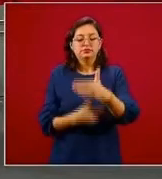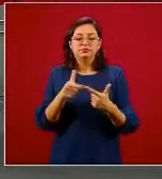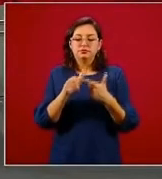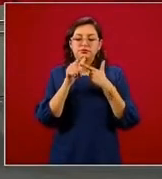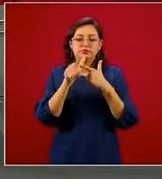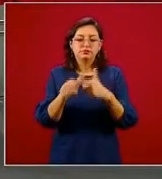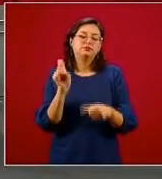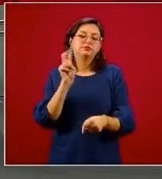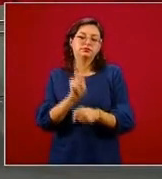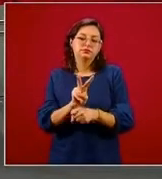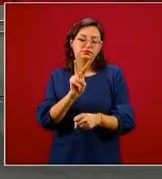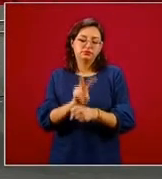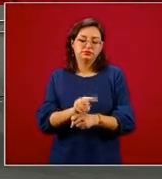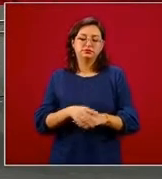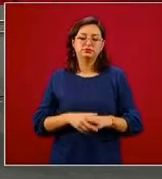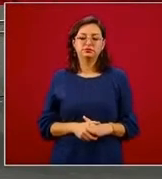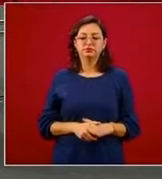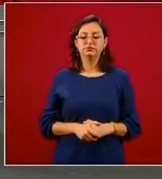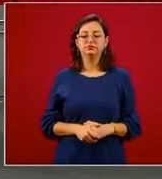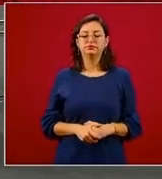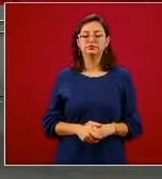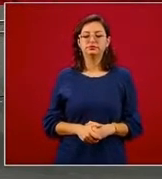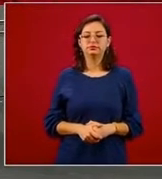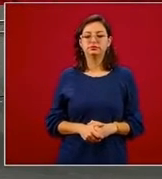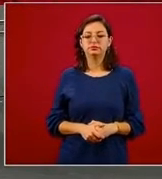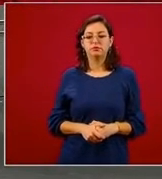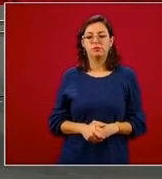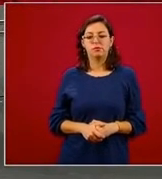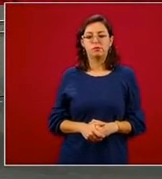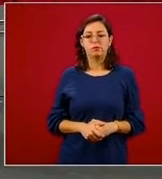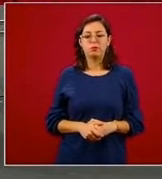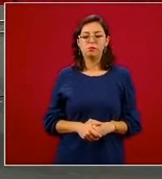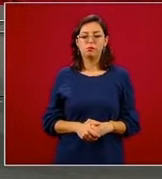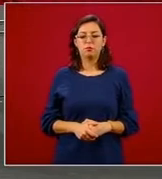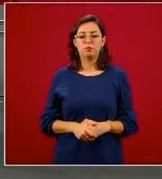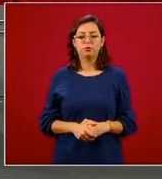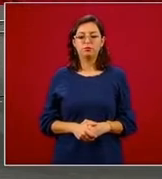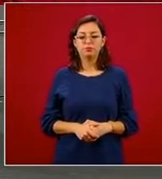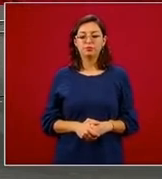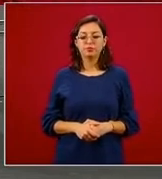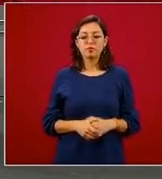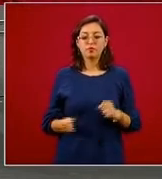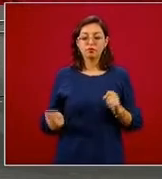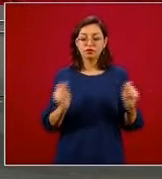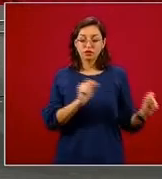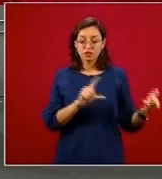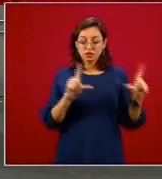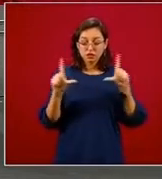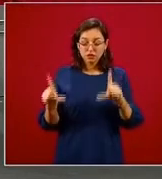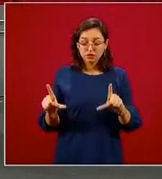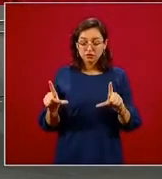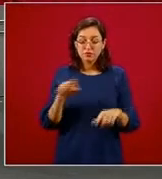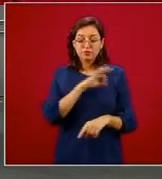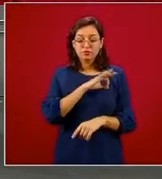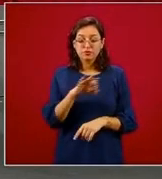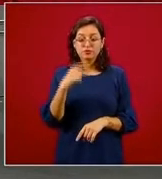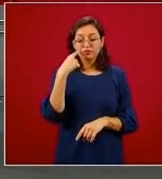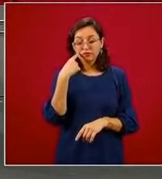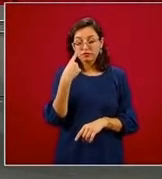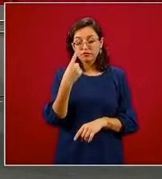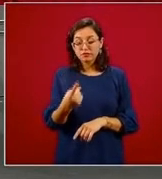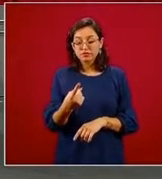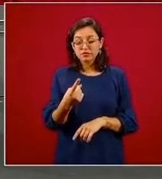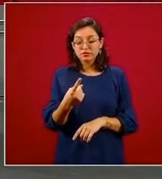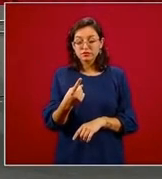101,900 that we have in order to keep up with our surveillance on the epidemic in Mexico. In